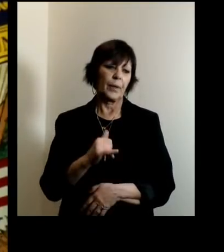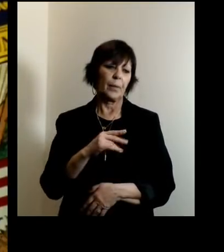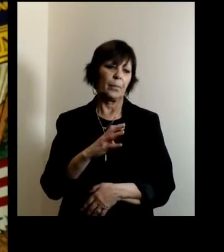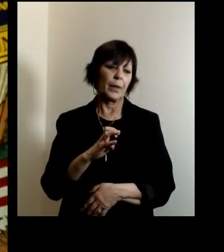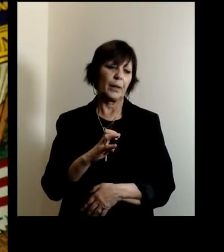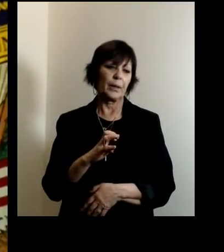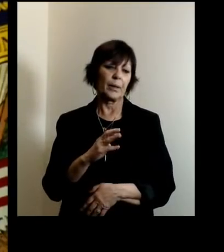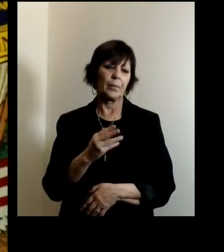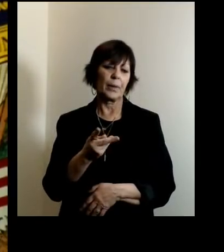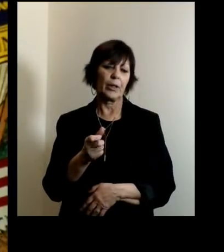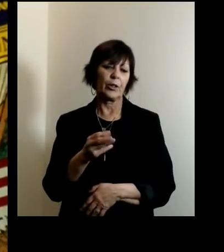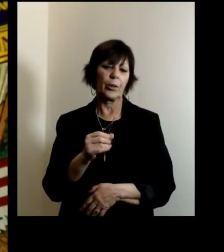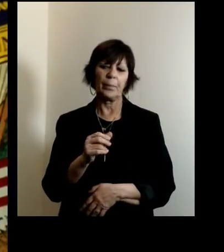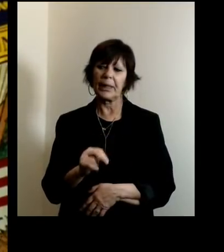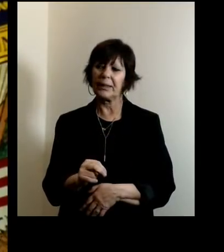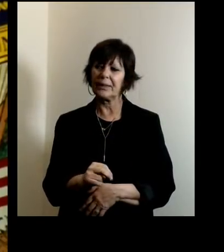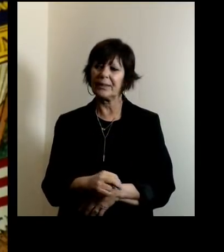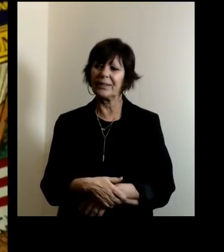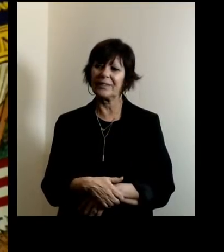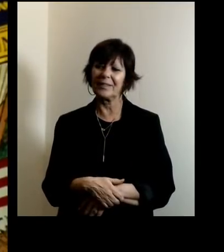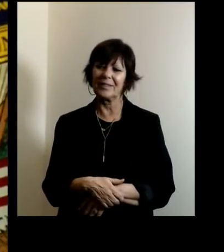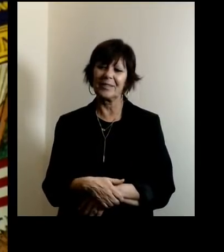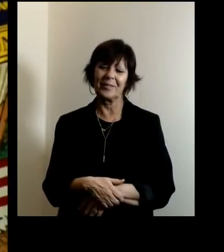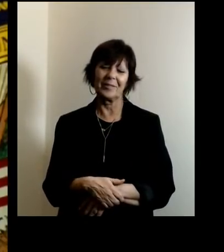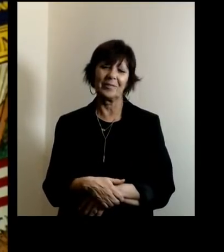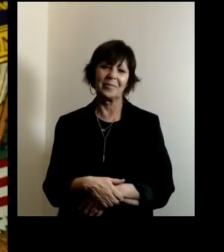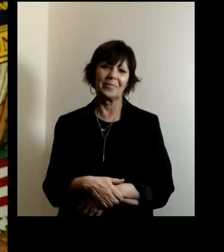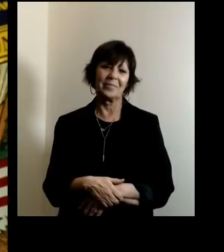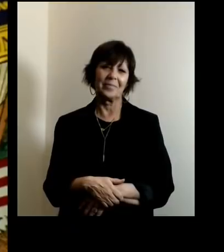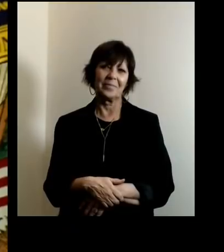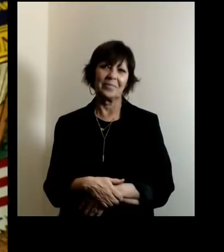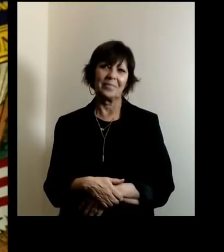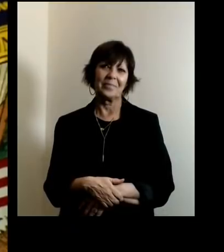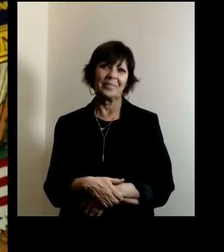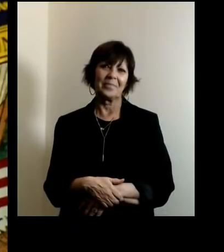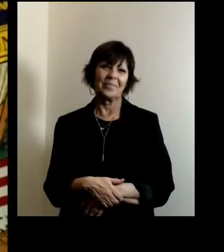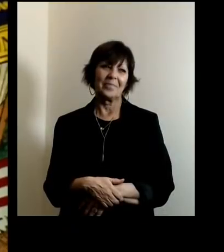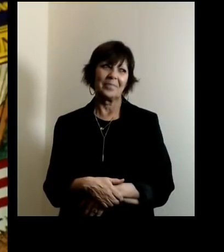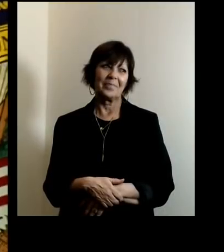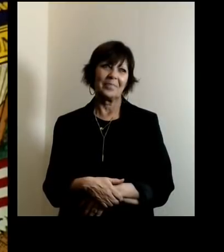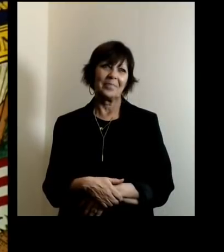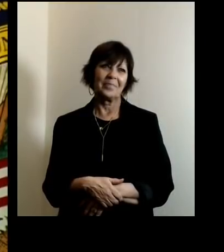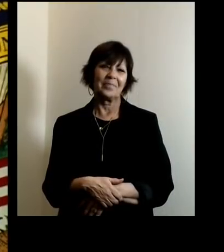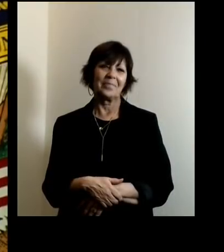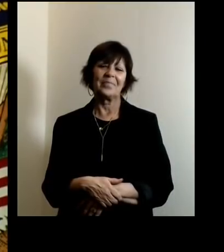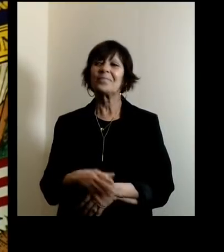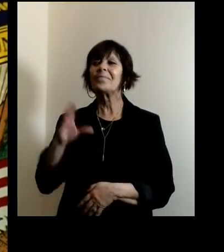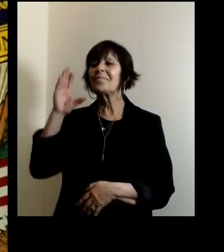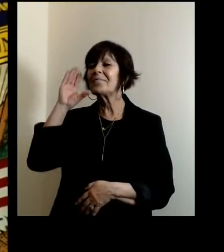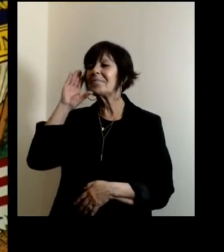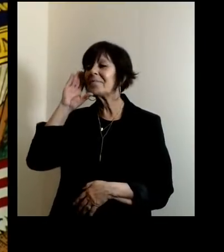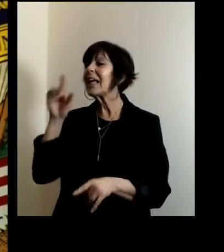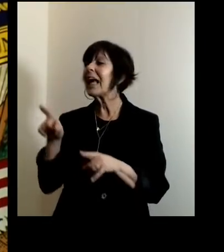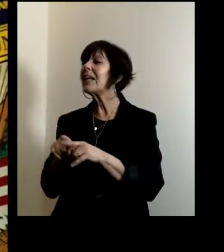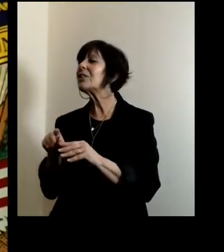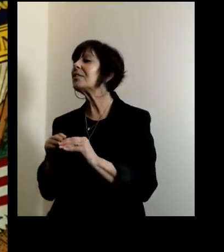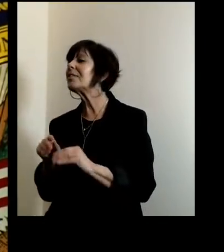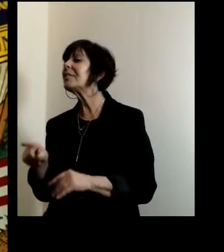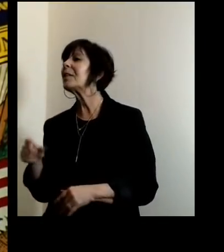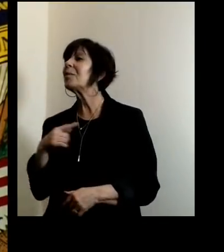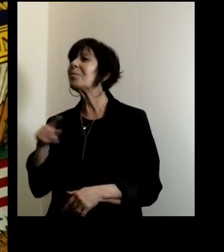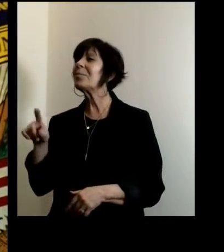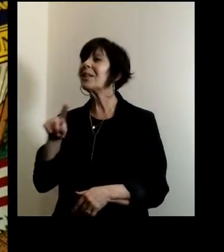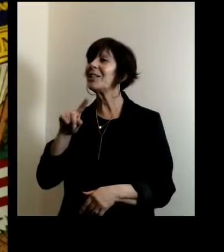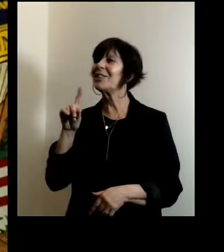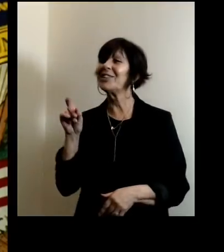WBEN, as I just knocked off a piece of my podium here. Hey, Mark, as you fix that, my question